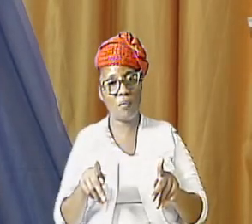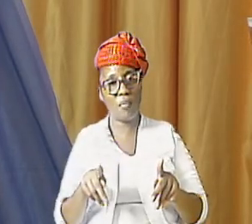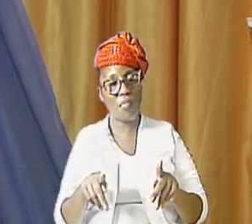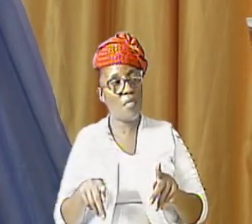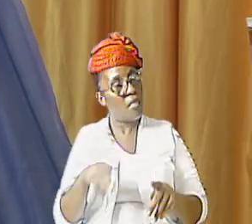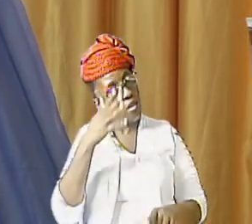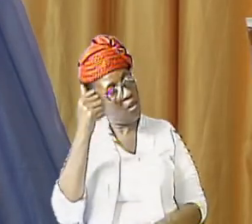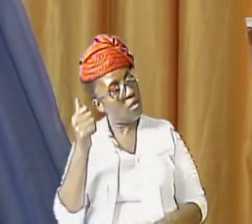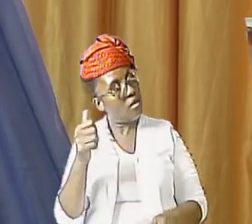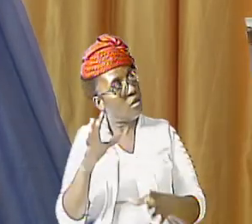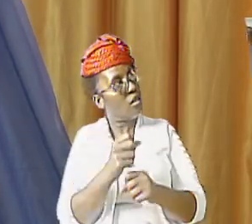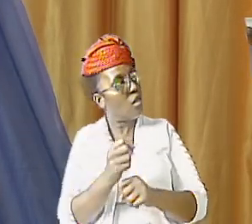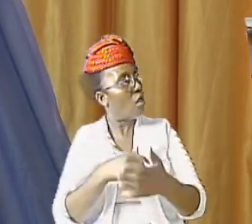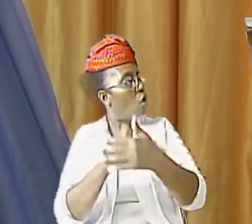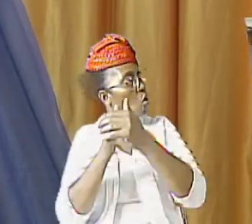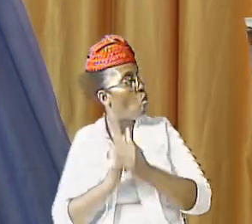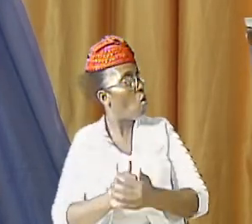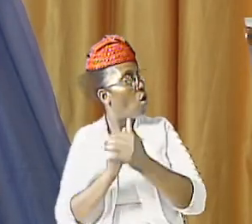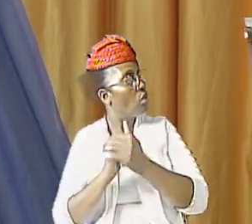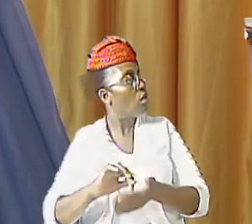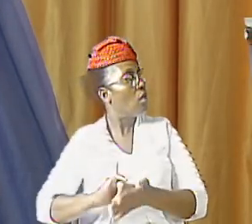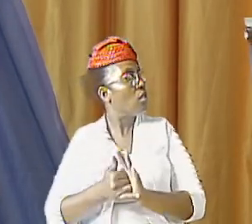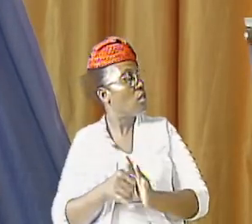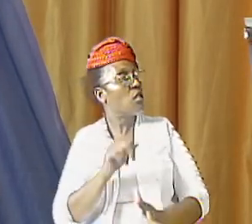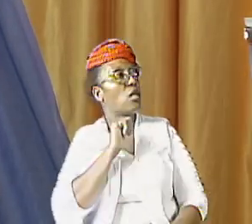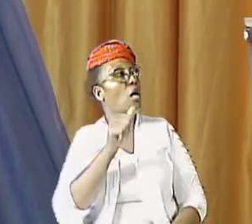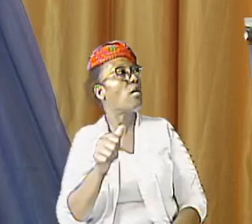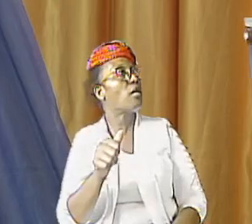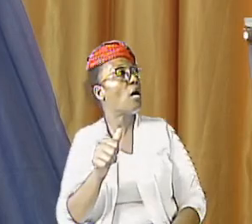sins and taking worship.